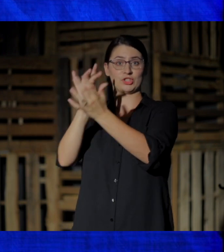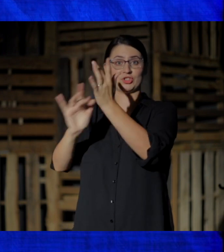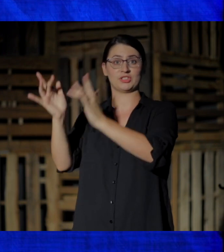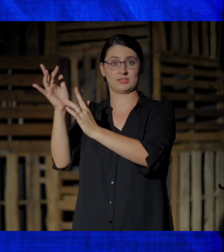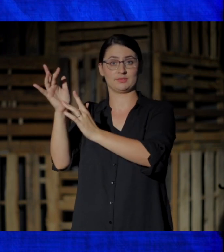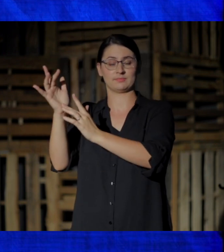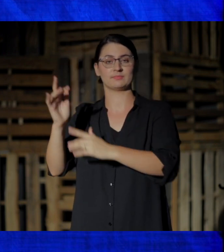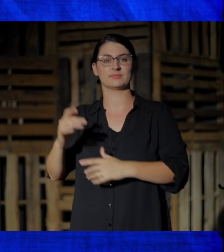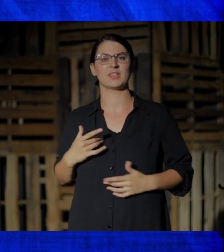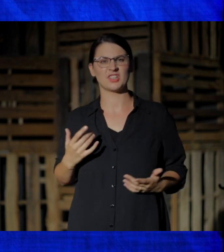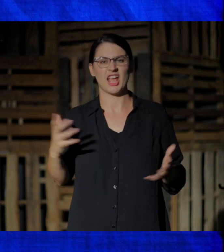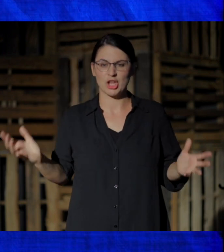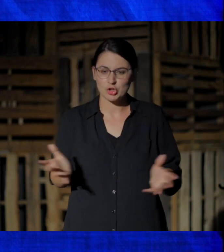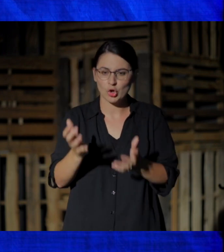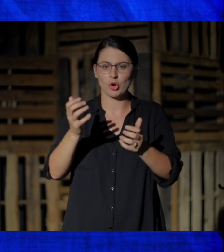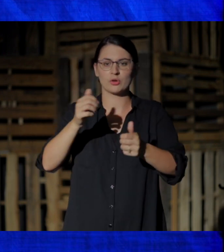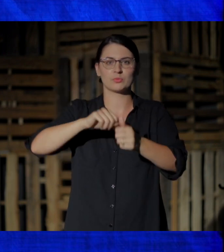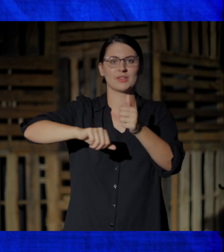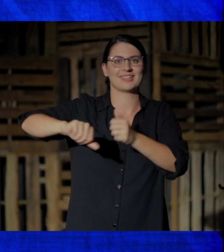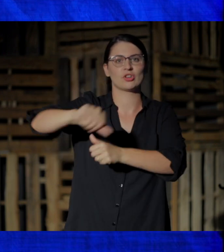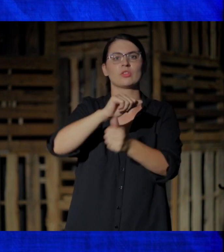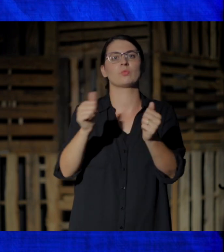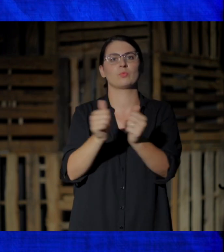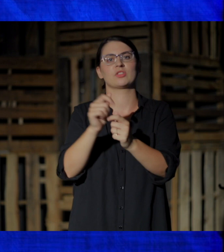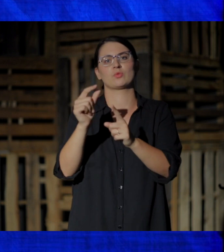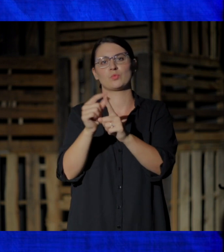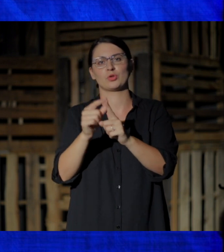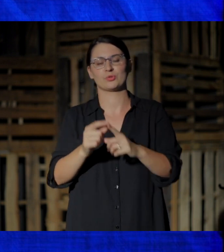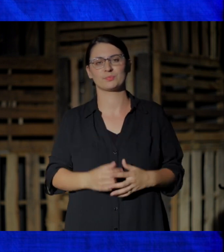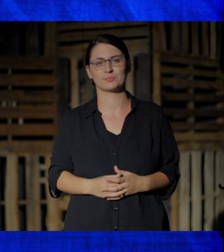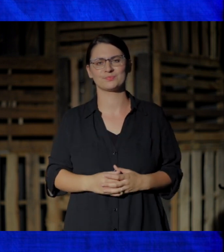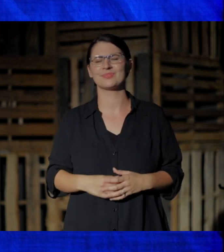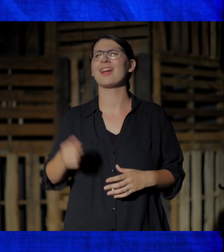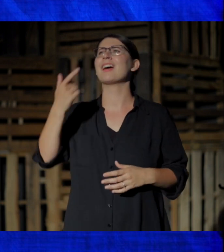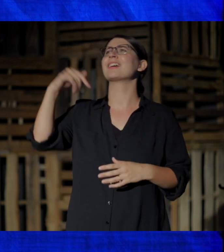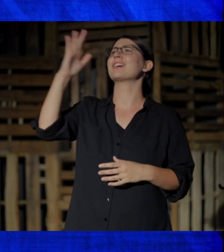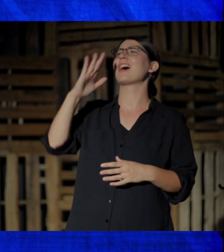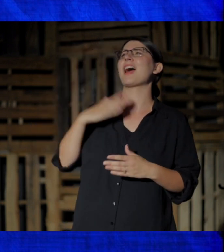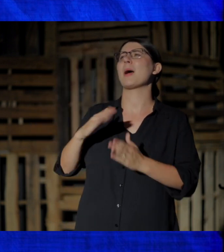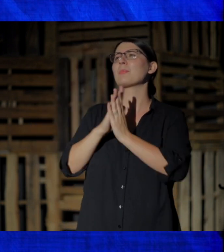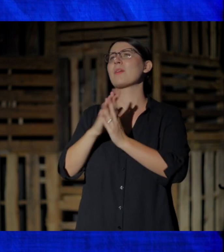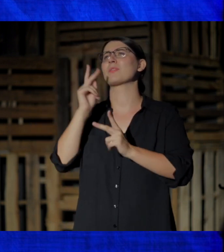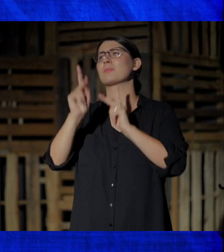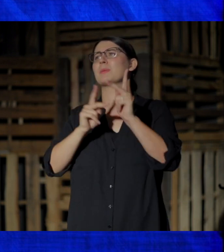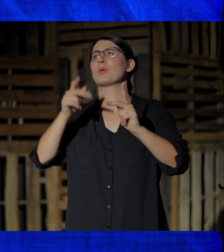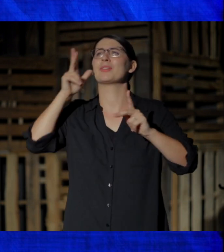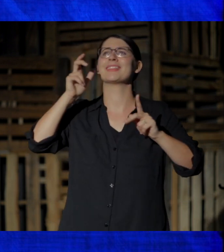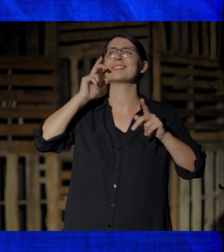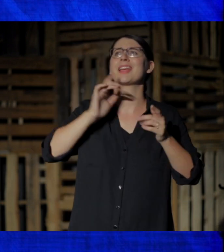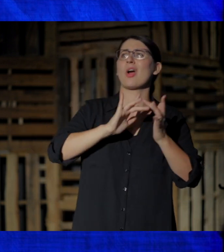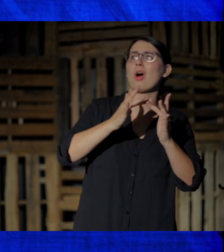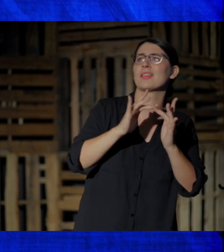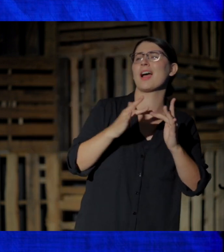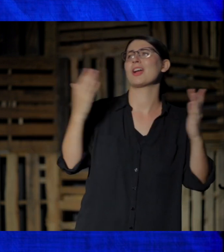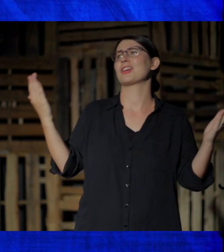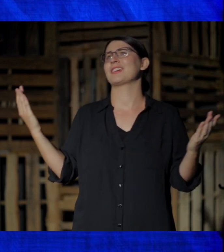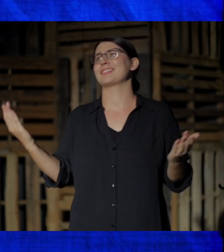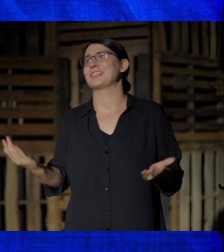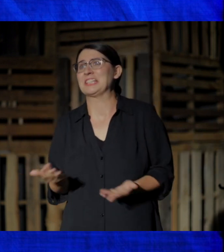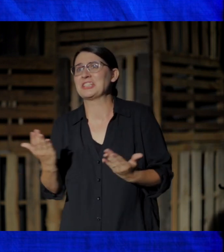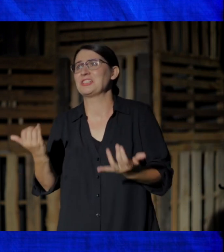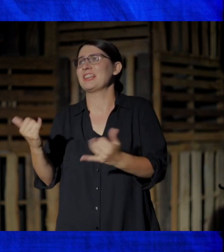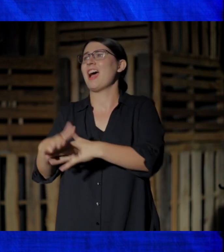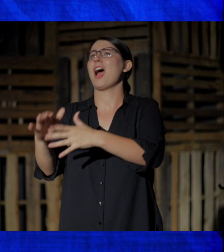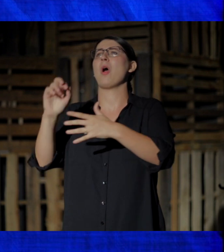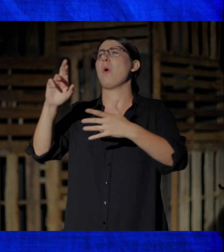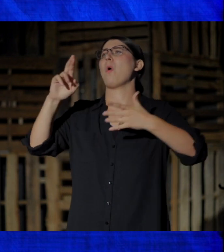words. God, I pray, Father, for those listening online. I pray for those here tonight. God, I pray for those Sunday. Lord, I pray that you would